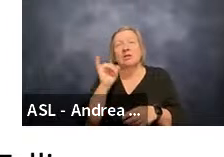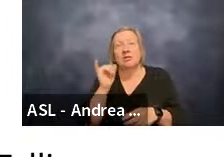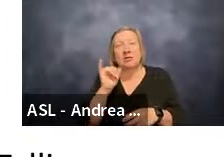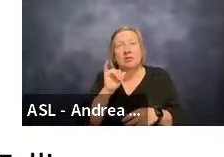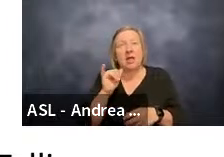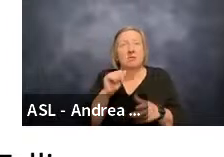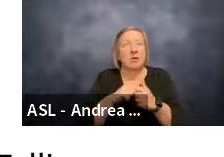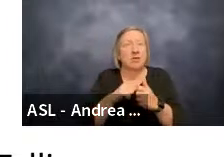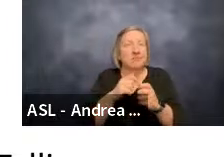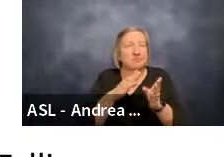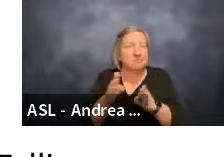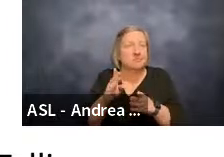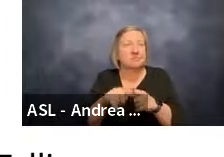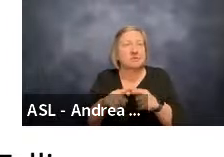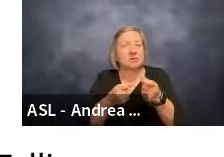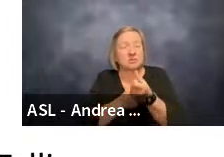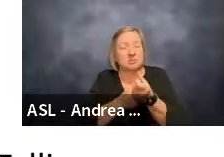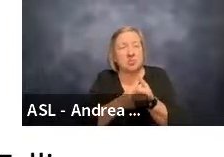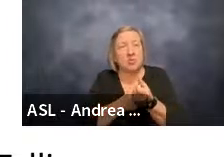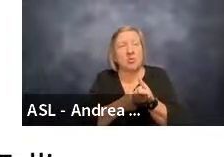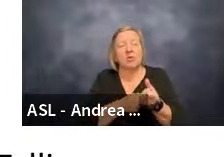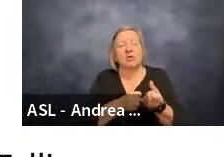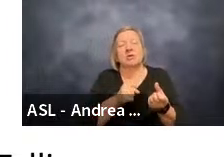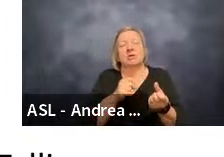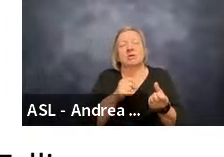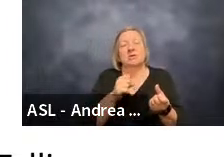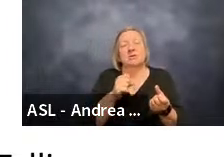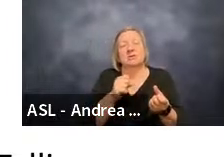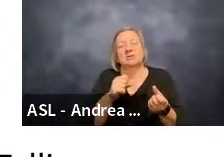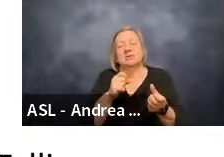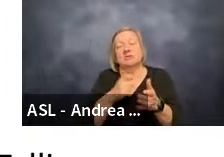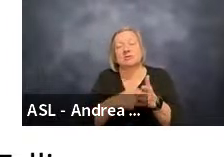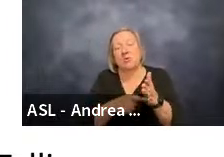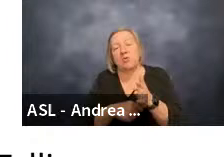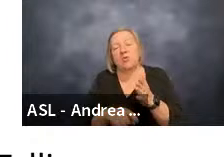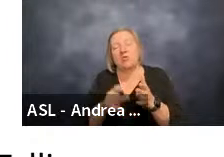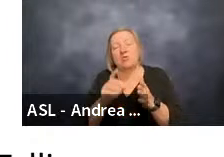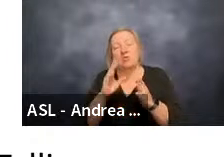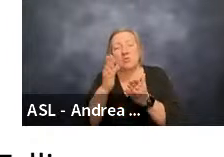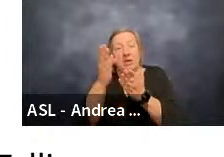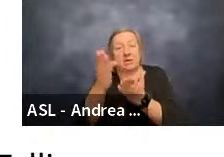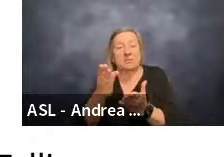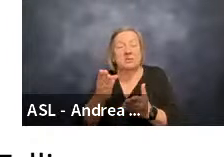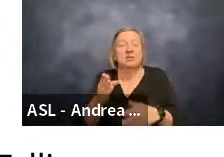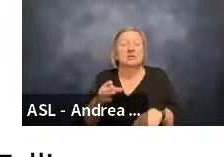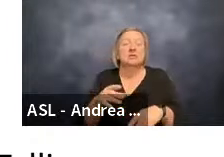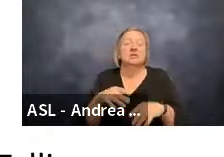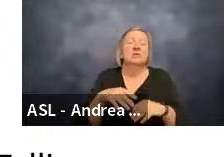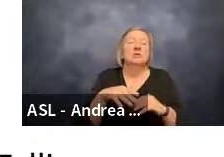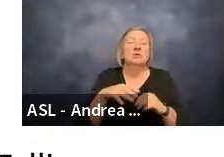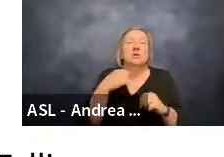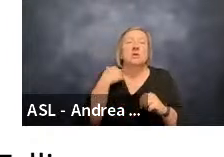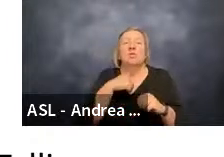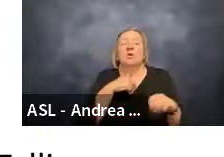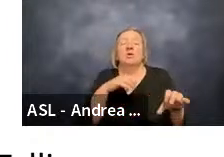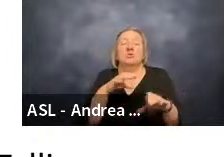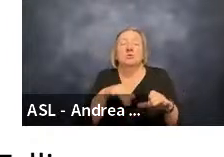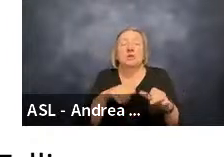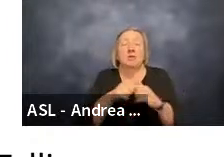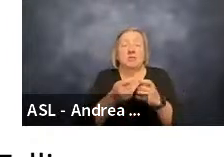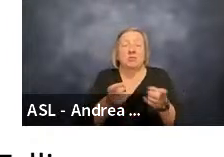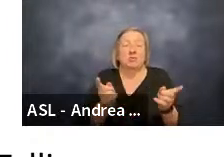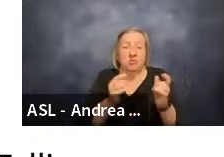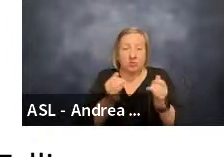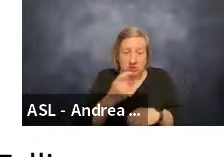supporting awareness and input about toll rate scenario recommendations, some of which we're doing with you